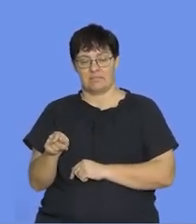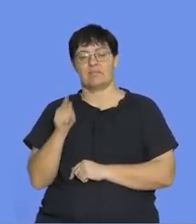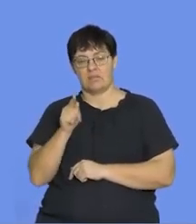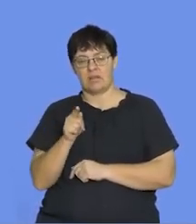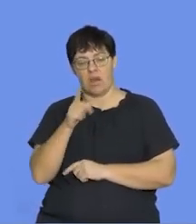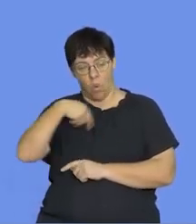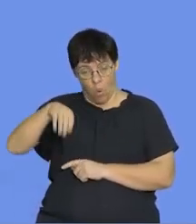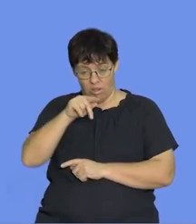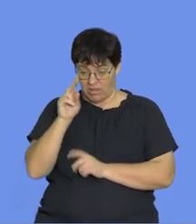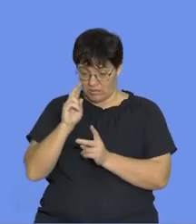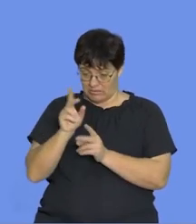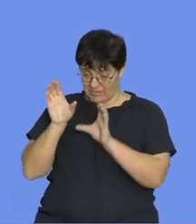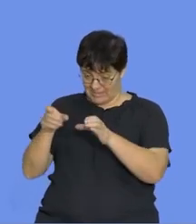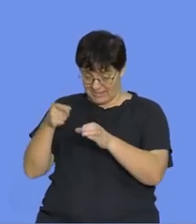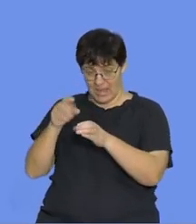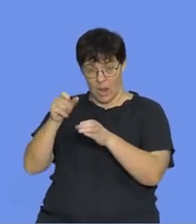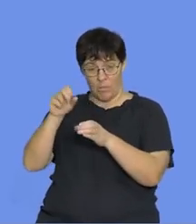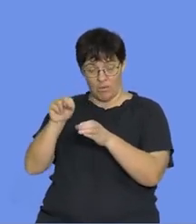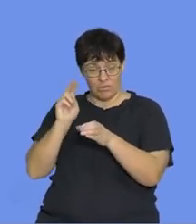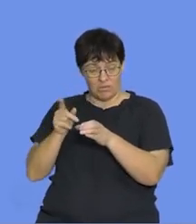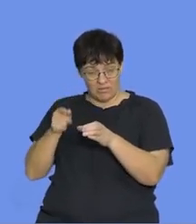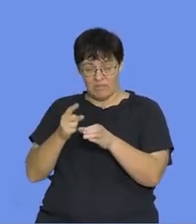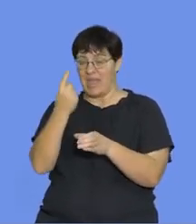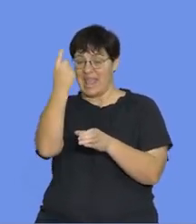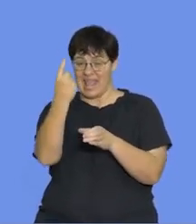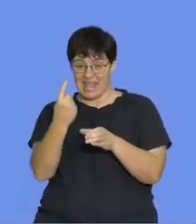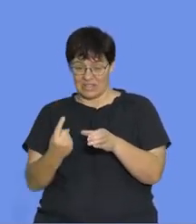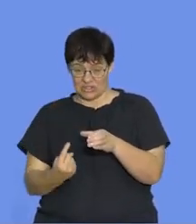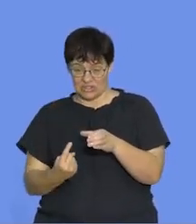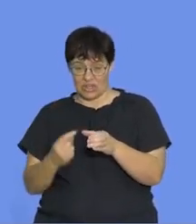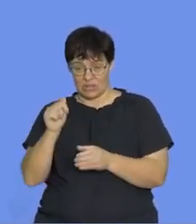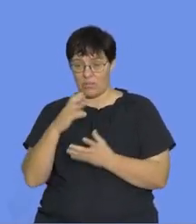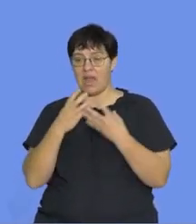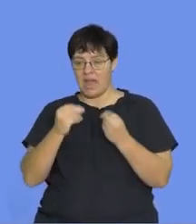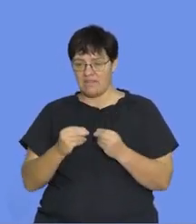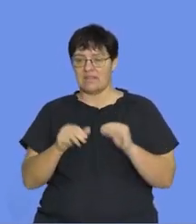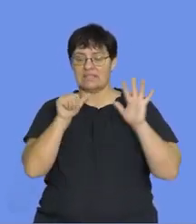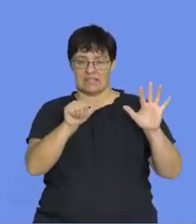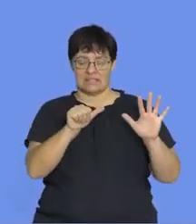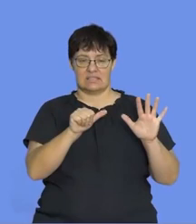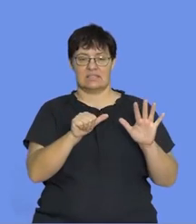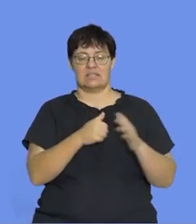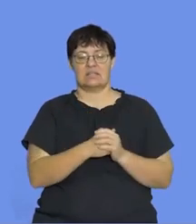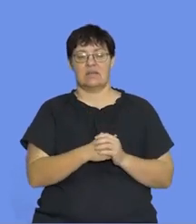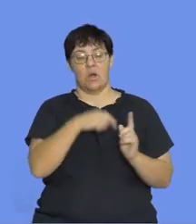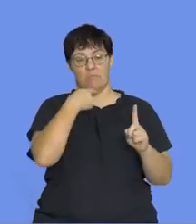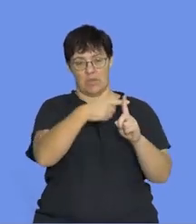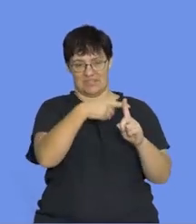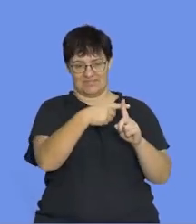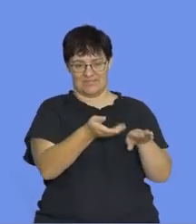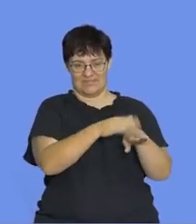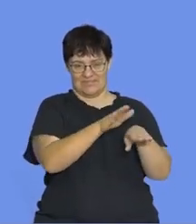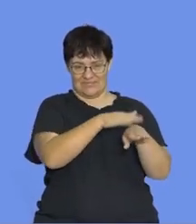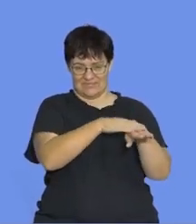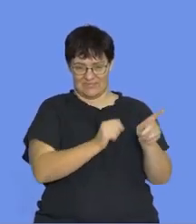comparison with the carbon, okay? Now, each carbon atom has 6 protons, and these 6 protons is actually the